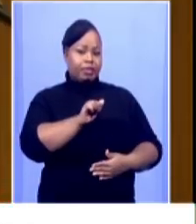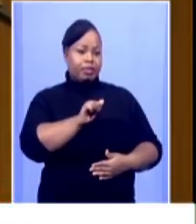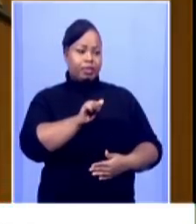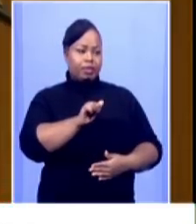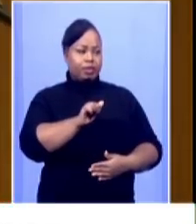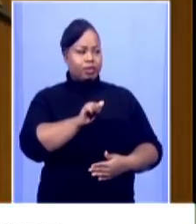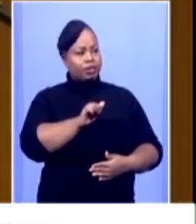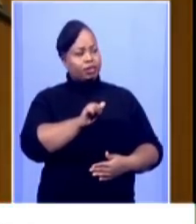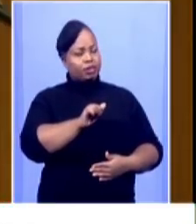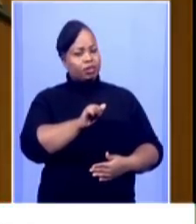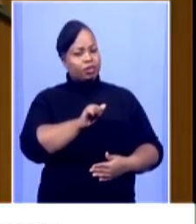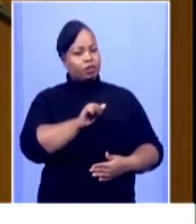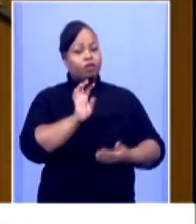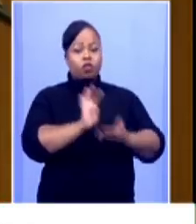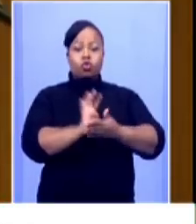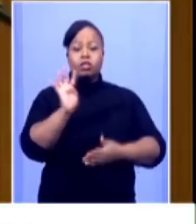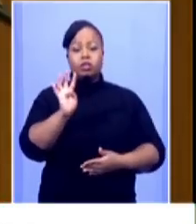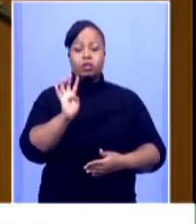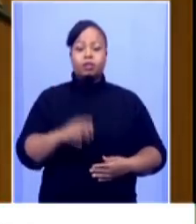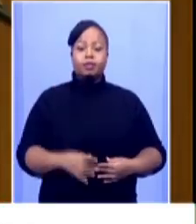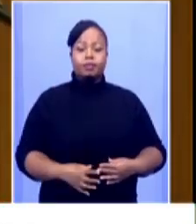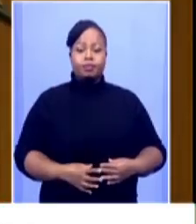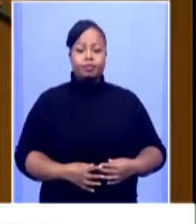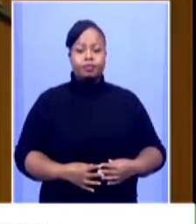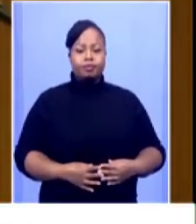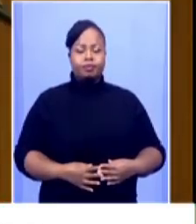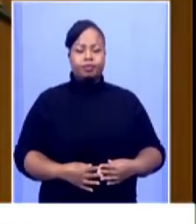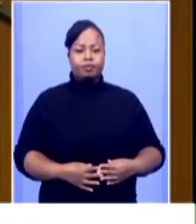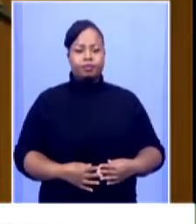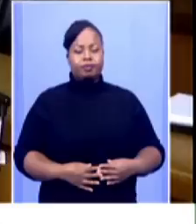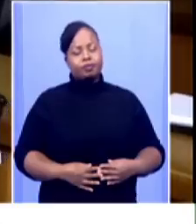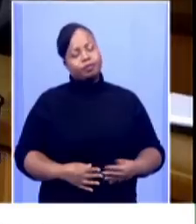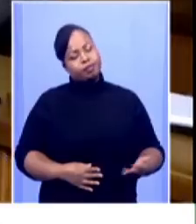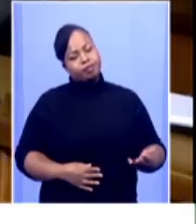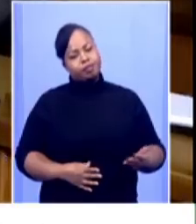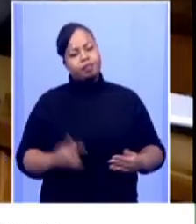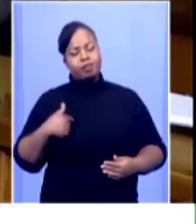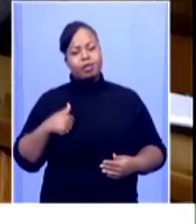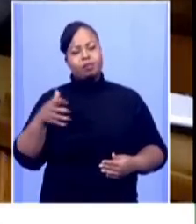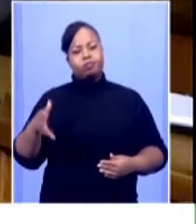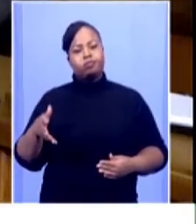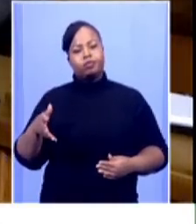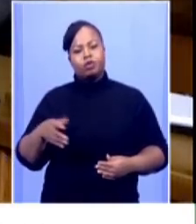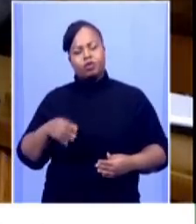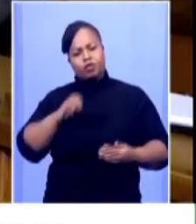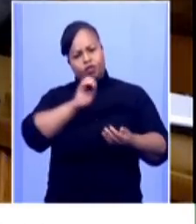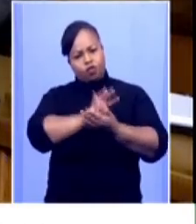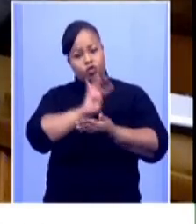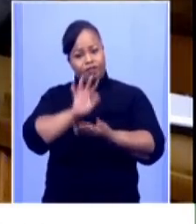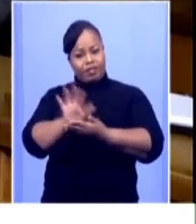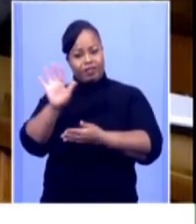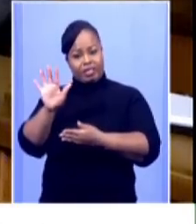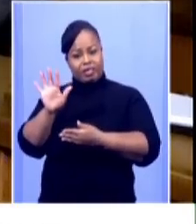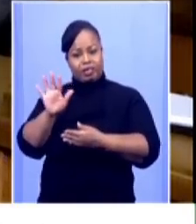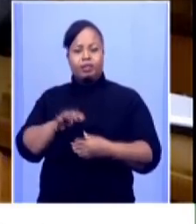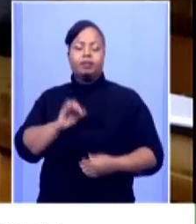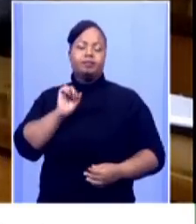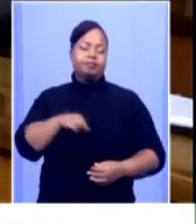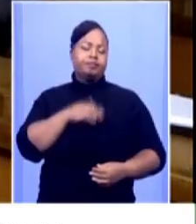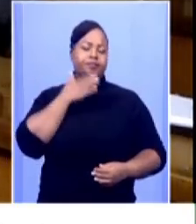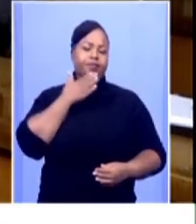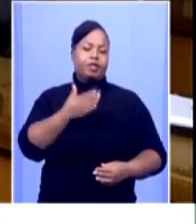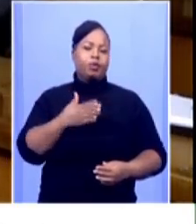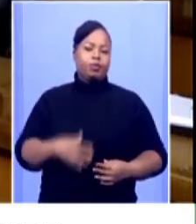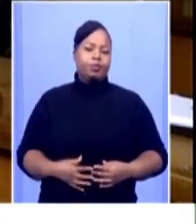Accused 14. My lady, I appear on behalf of 15. 14 and 15. Yes, thank you, Mr.